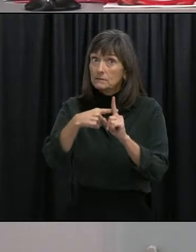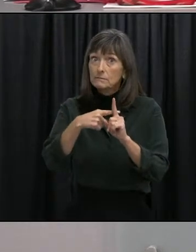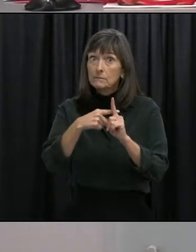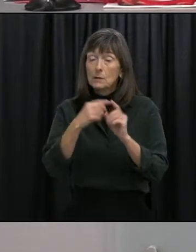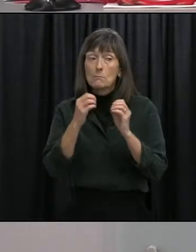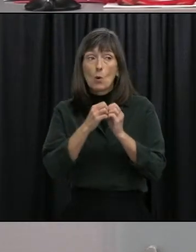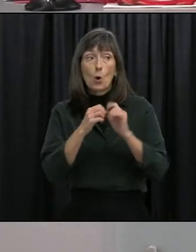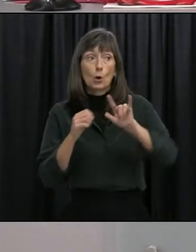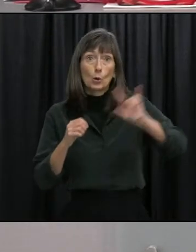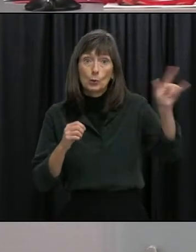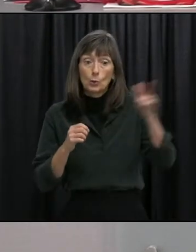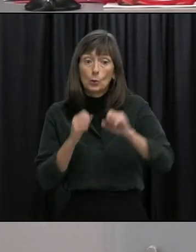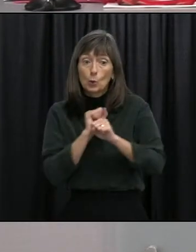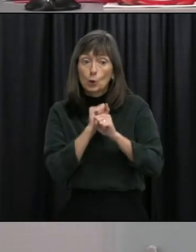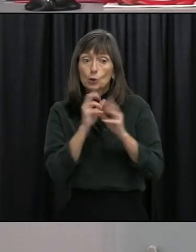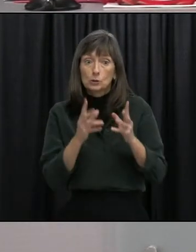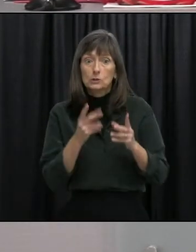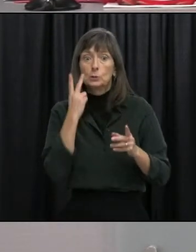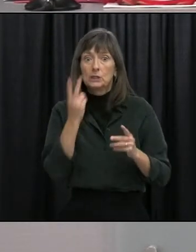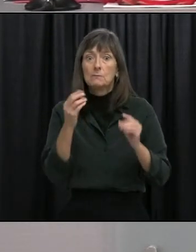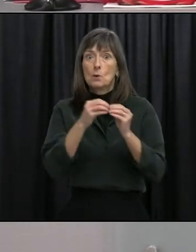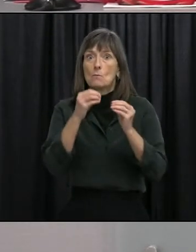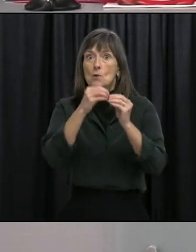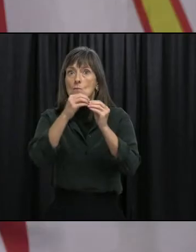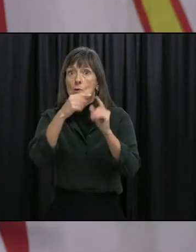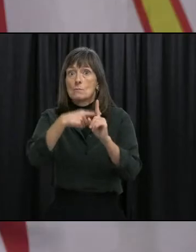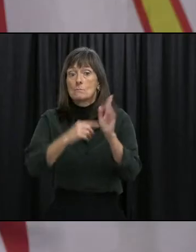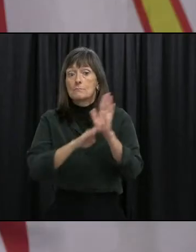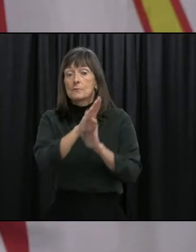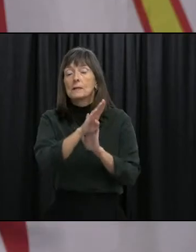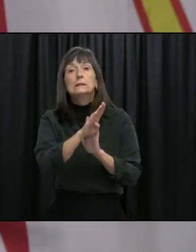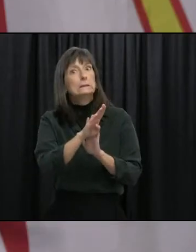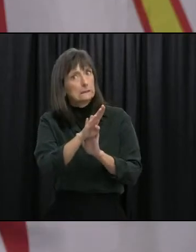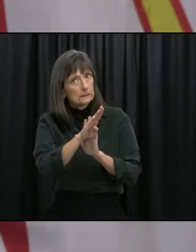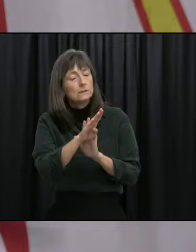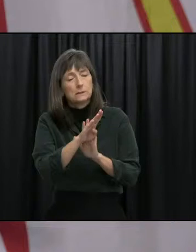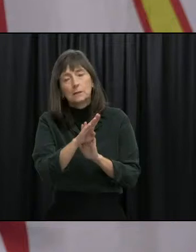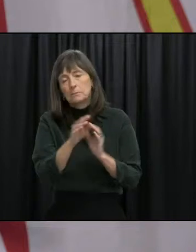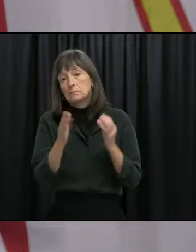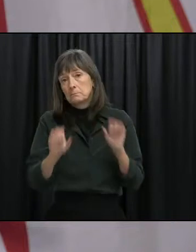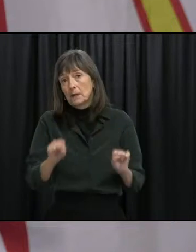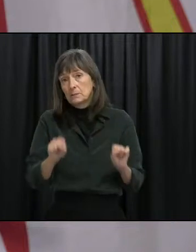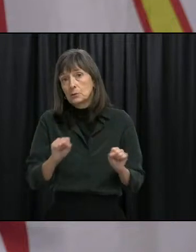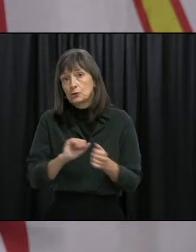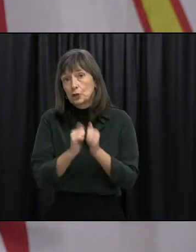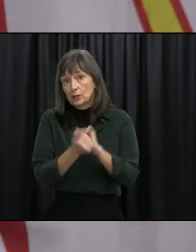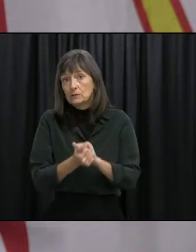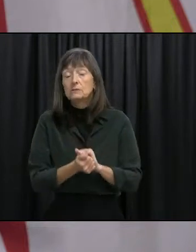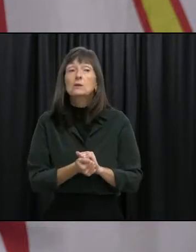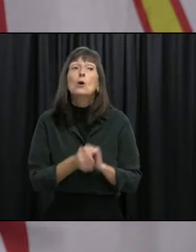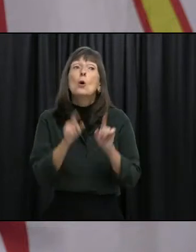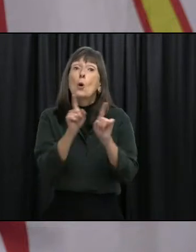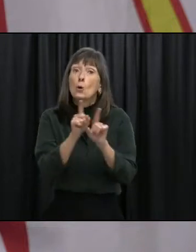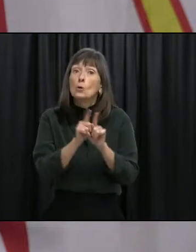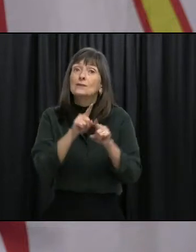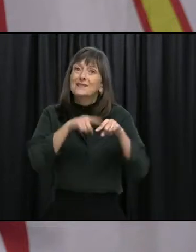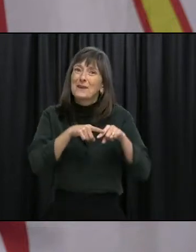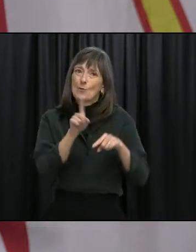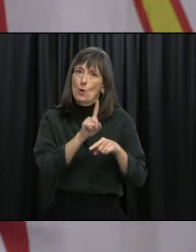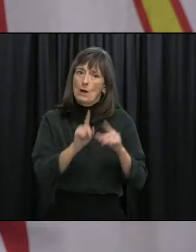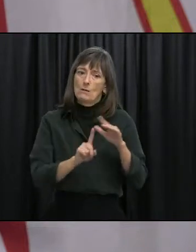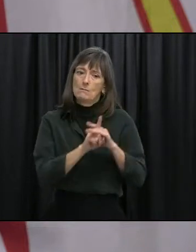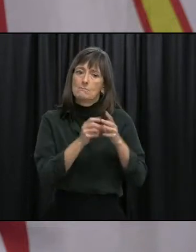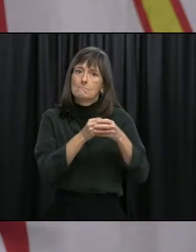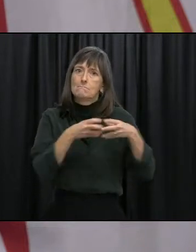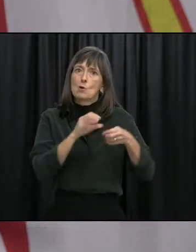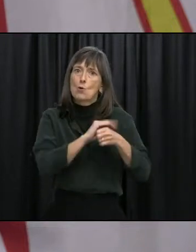rotational workers, we would have to think about that, and it'll depend on outbreaks in work camps,